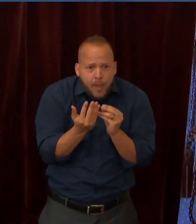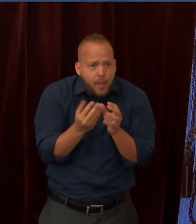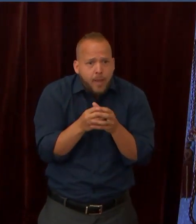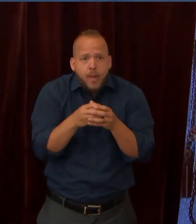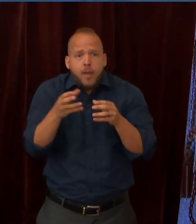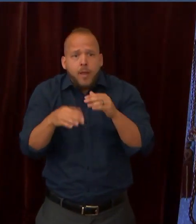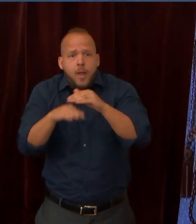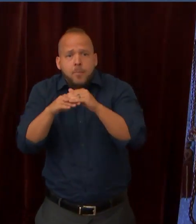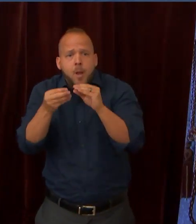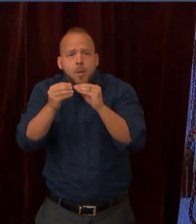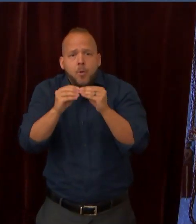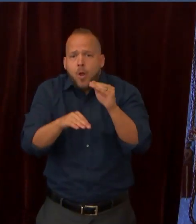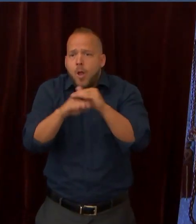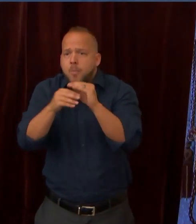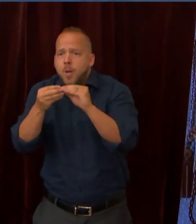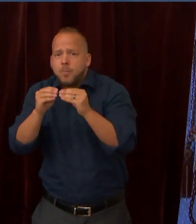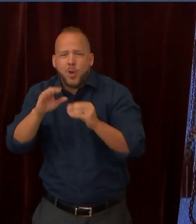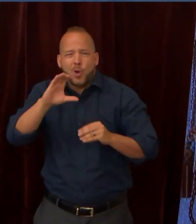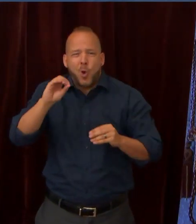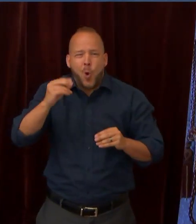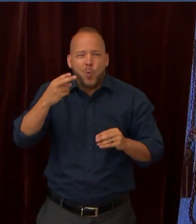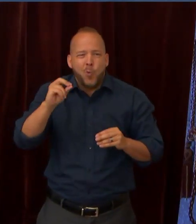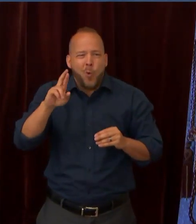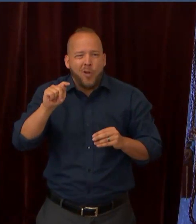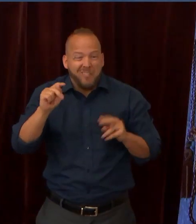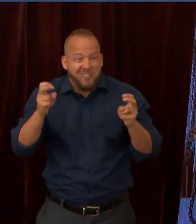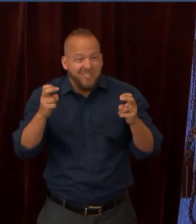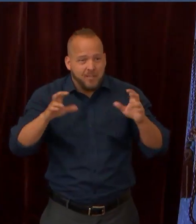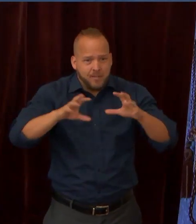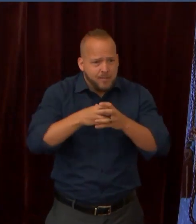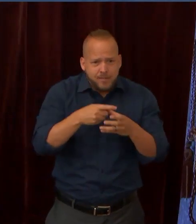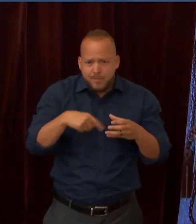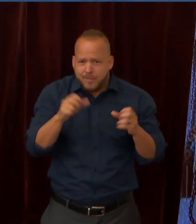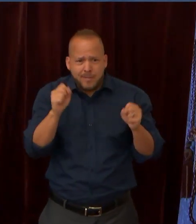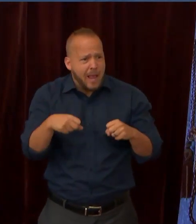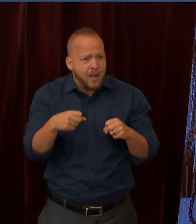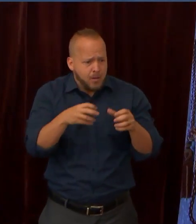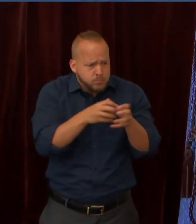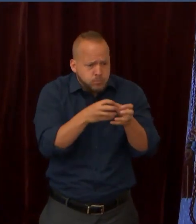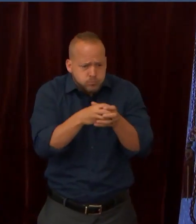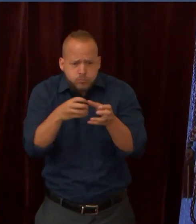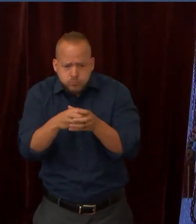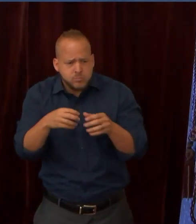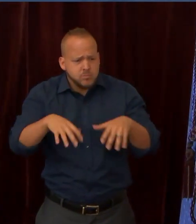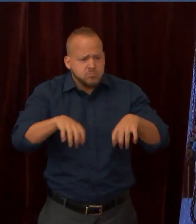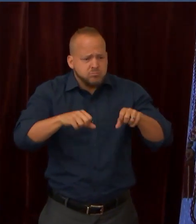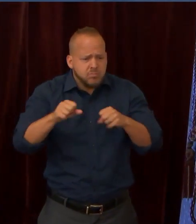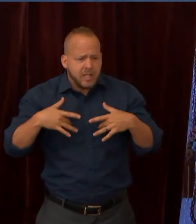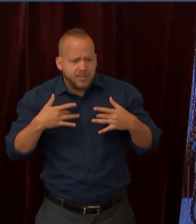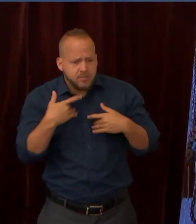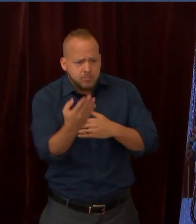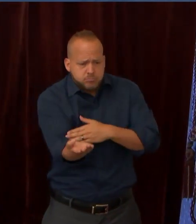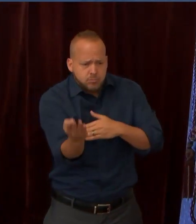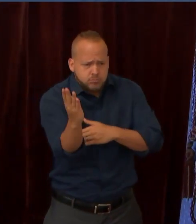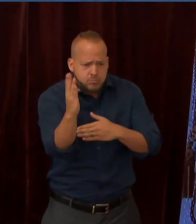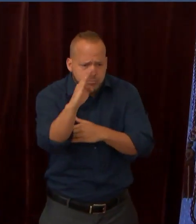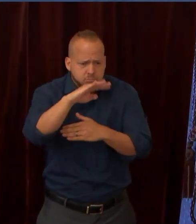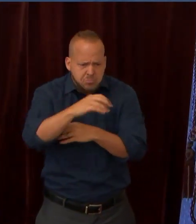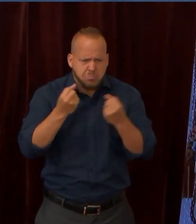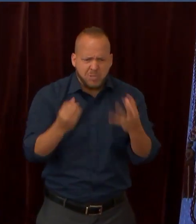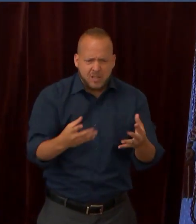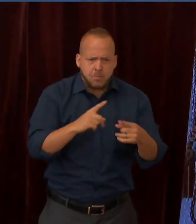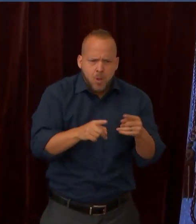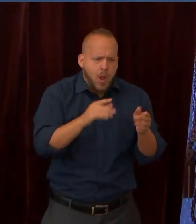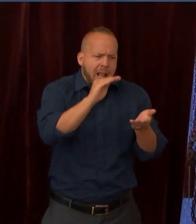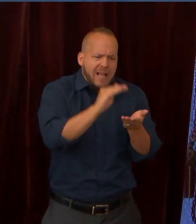they can be multiple in a church. And some churches may desire to do that. So we think